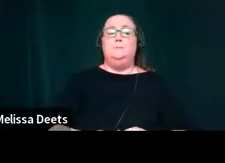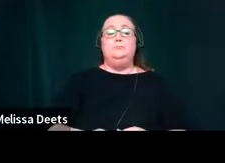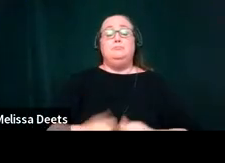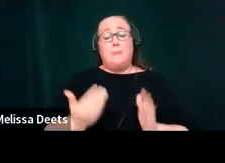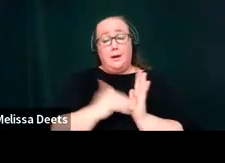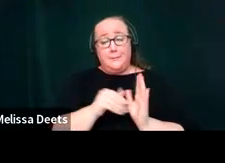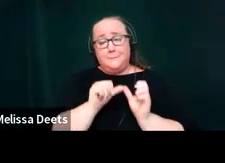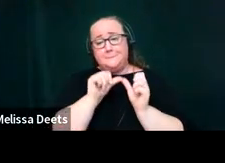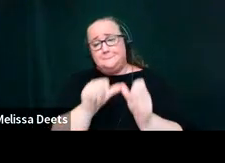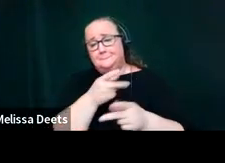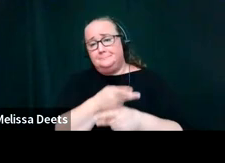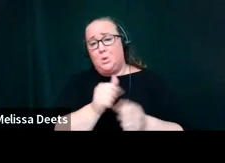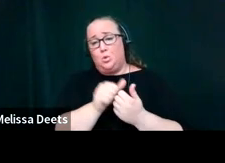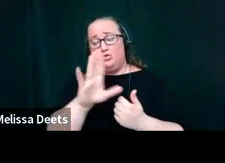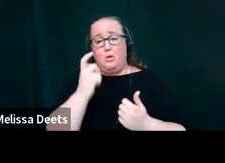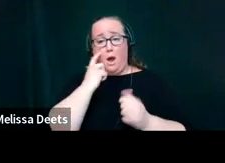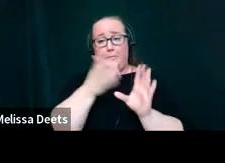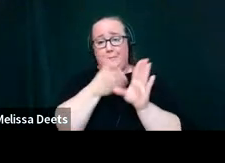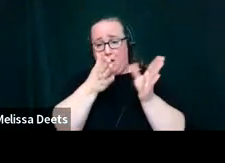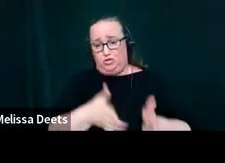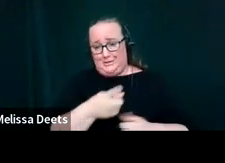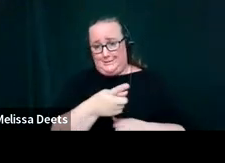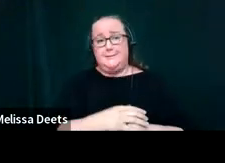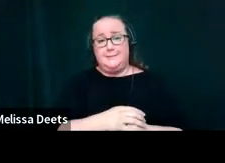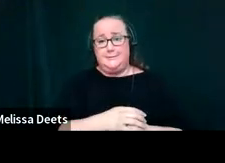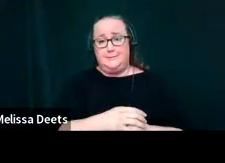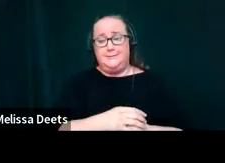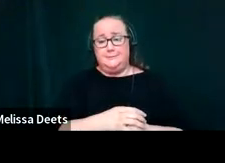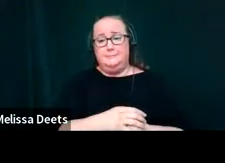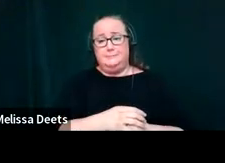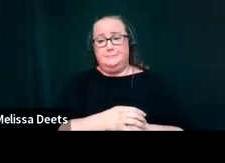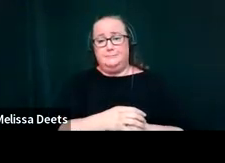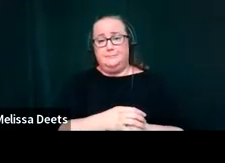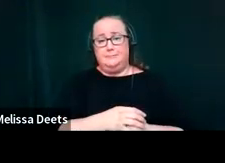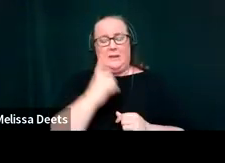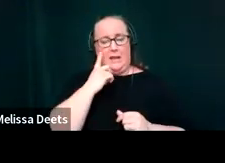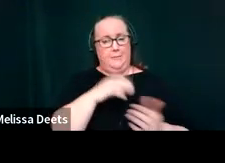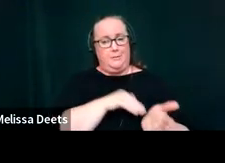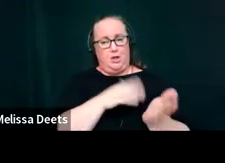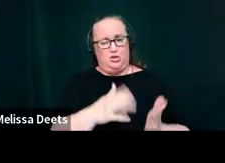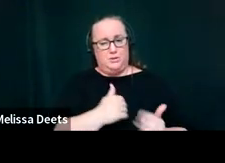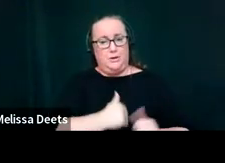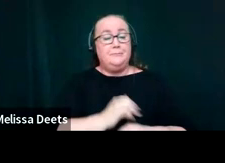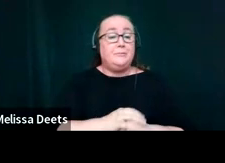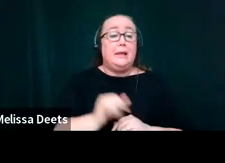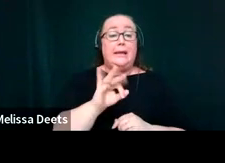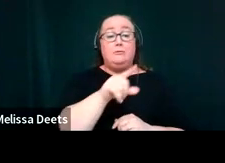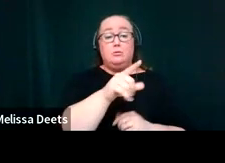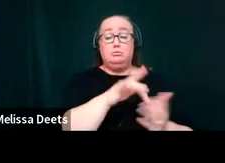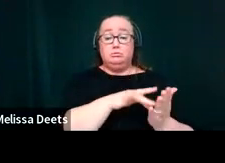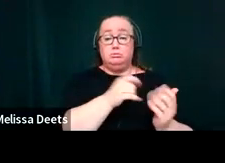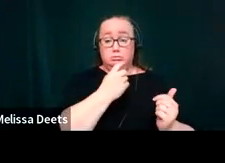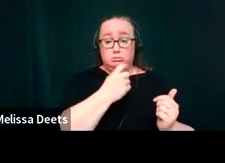your ophthalmologist as recommended. If you're taking glaucoma medications, take these on time each day. And if you're taking other